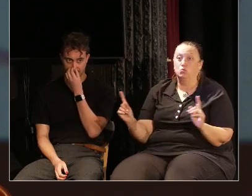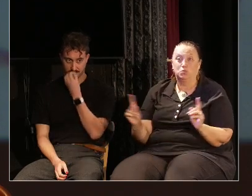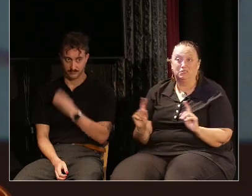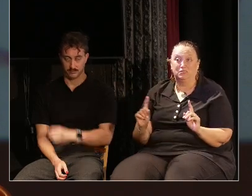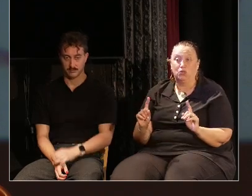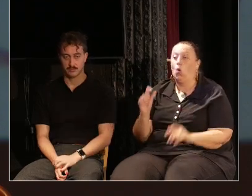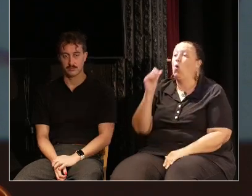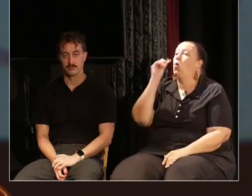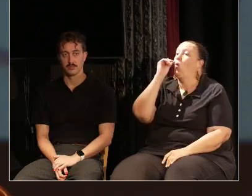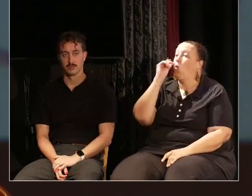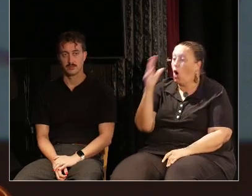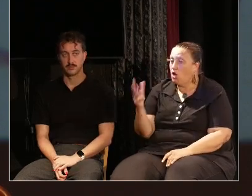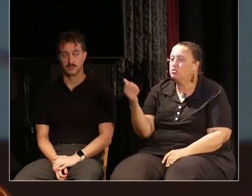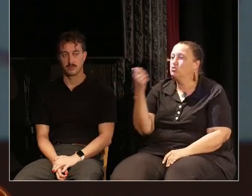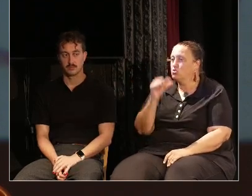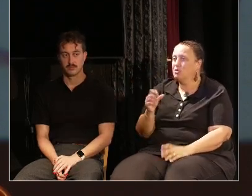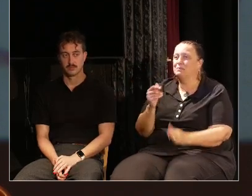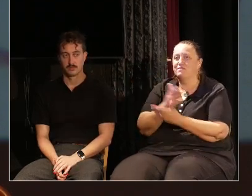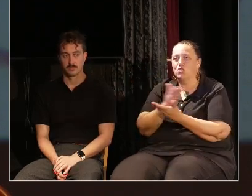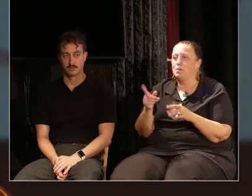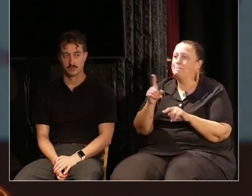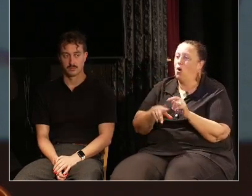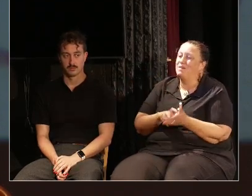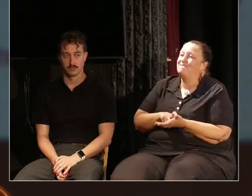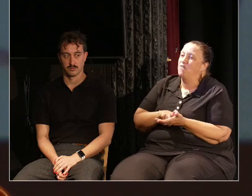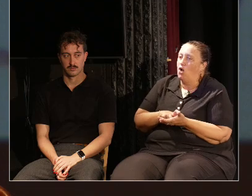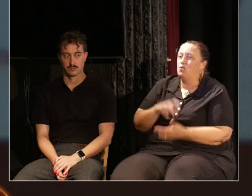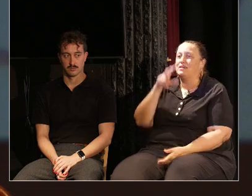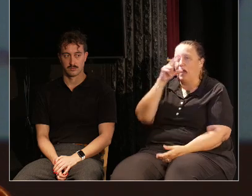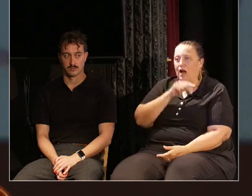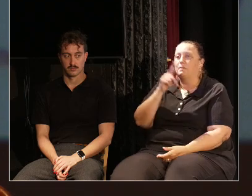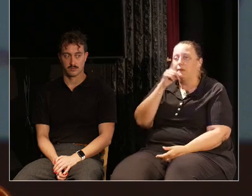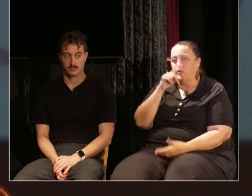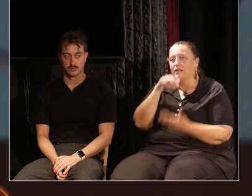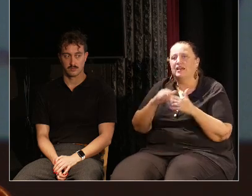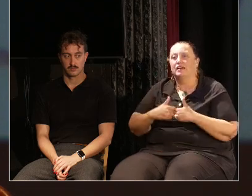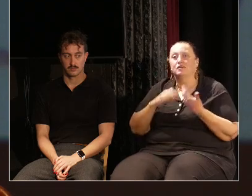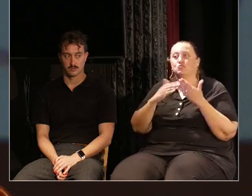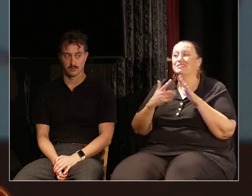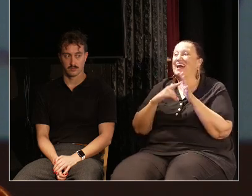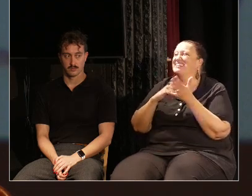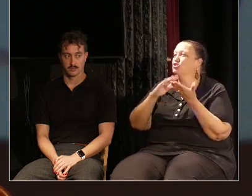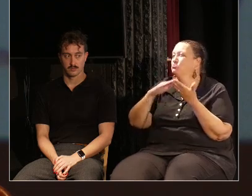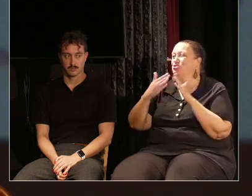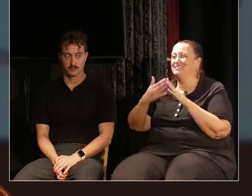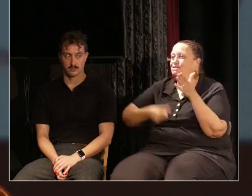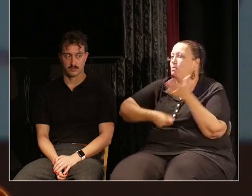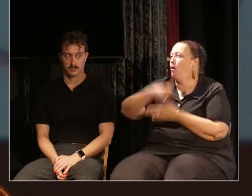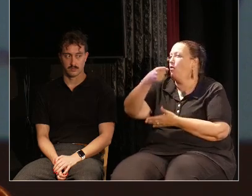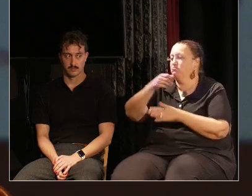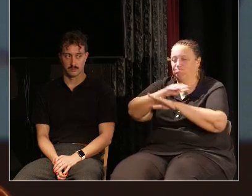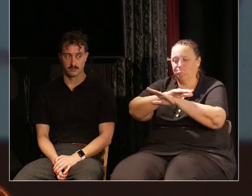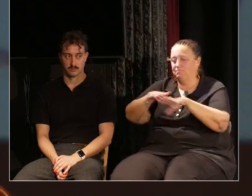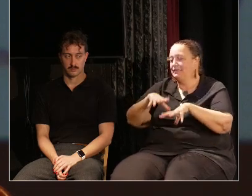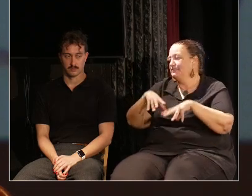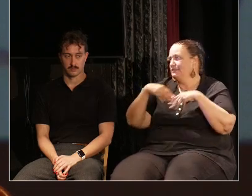not be using some of the most vulnerable young people in our community as political footballs. That is just unacceptable. That is not the